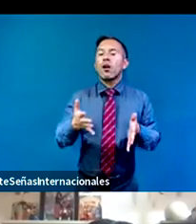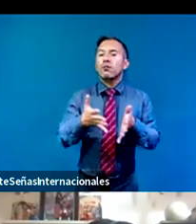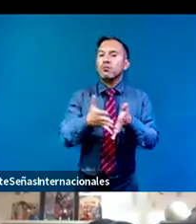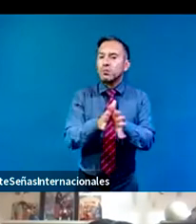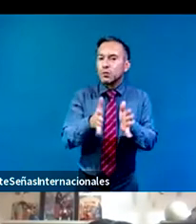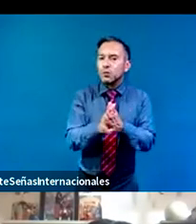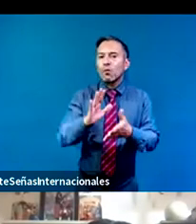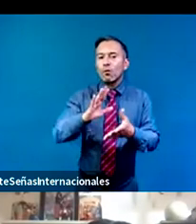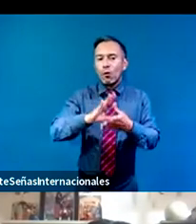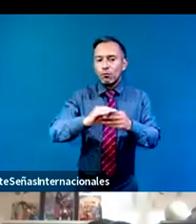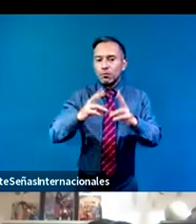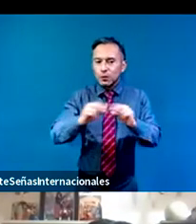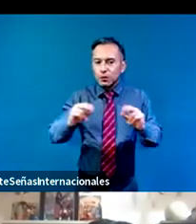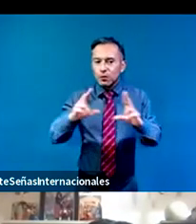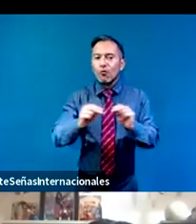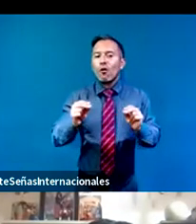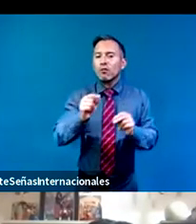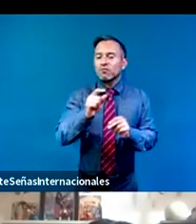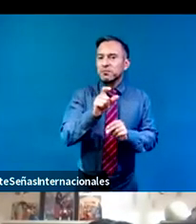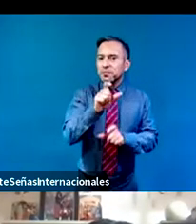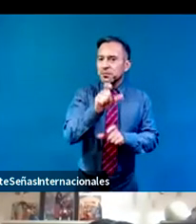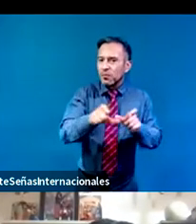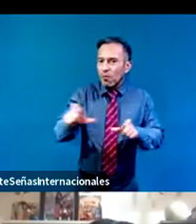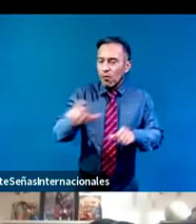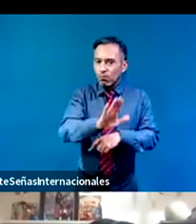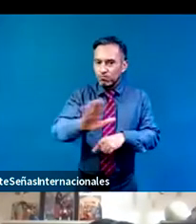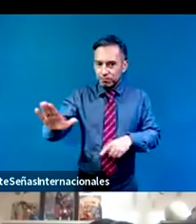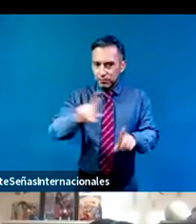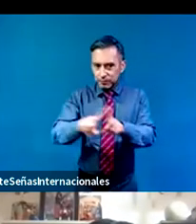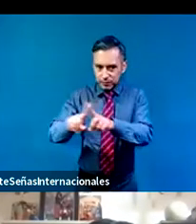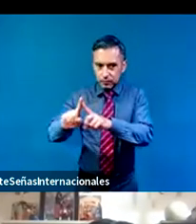economies that have been affected by colonialism,